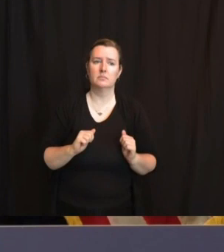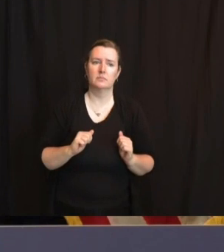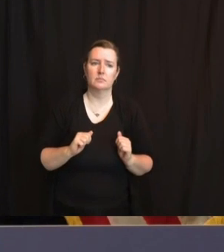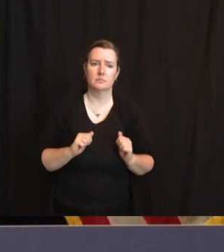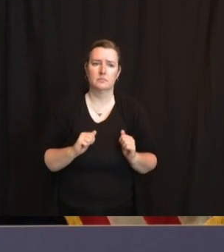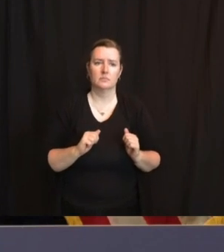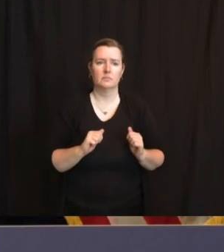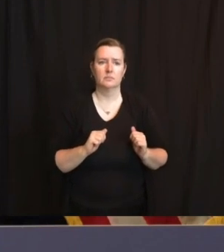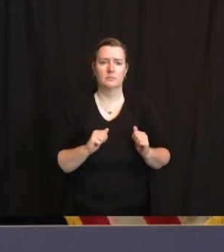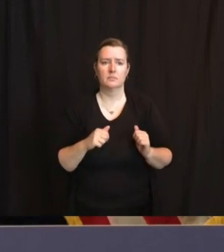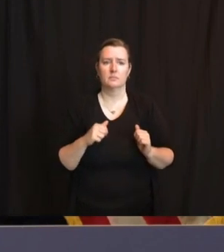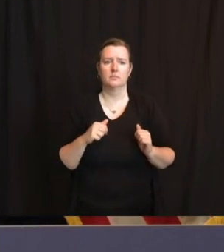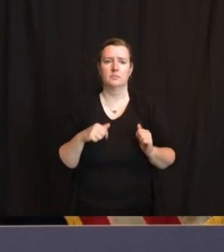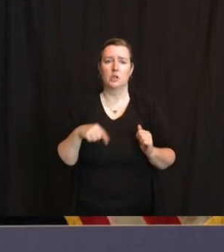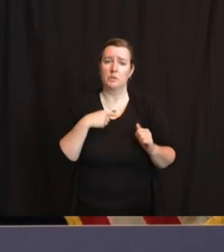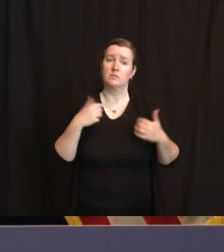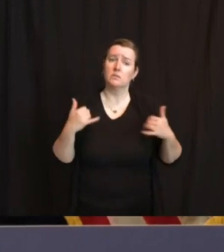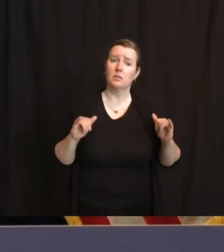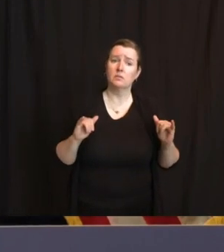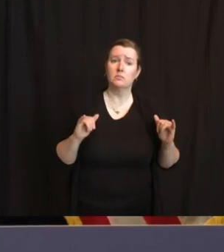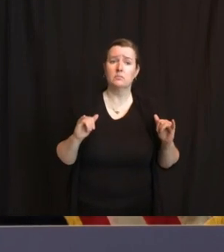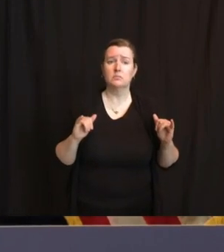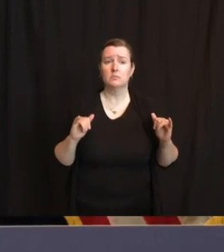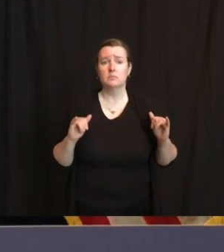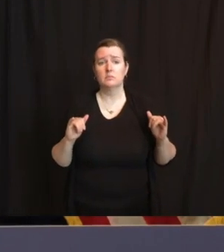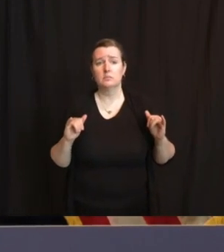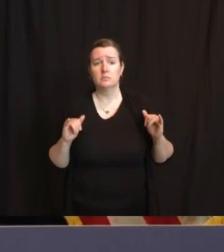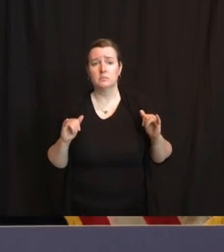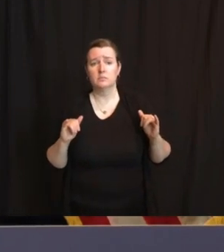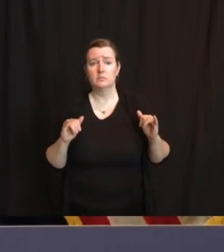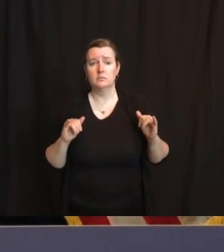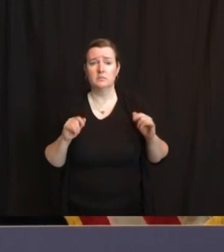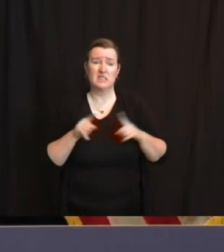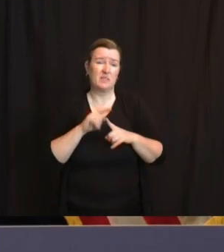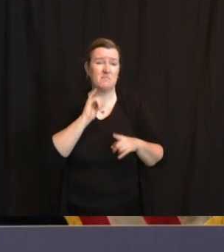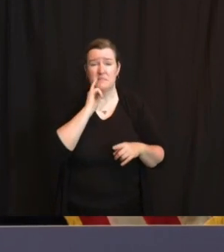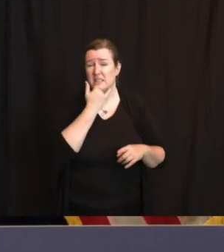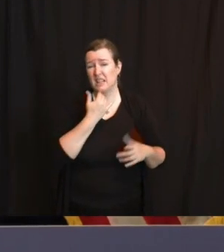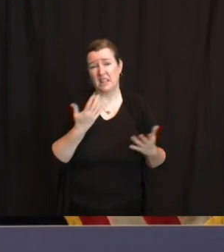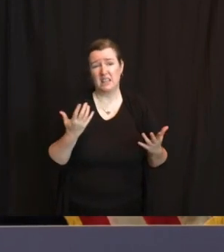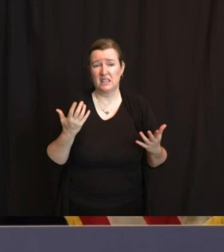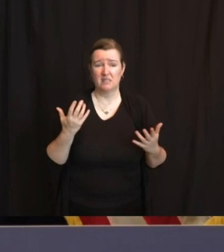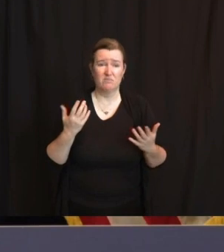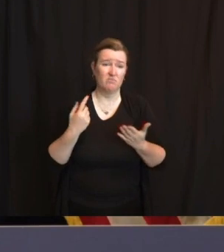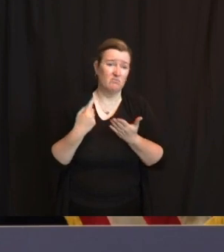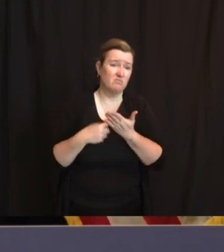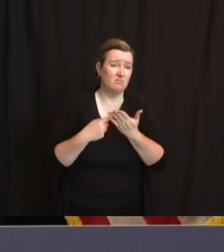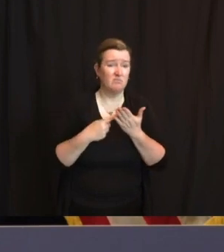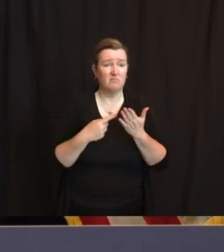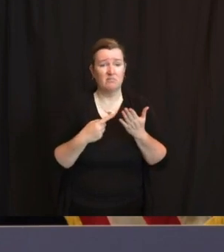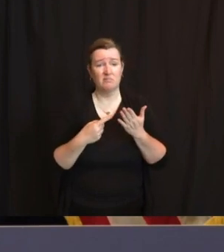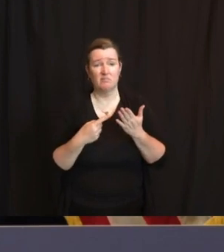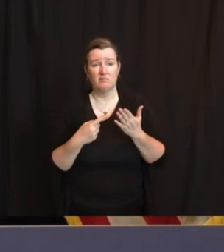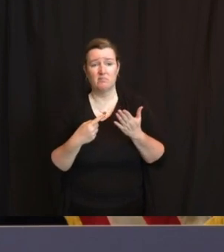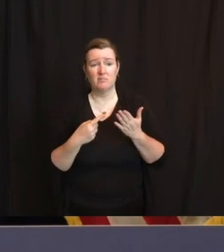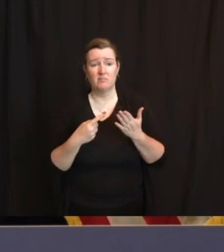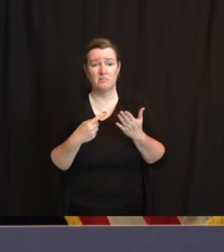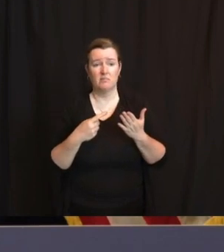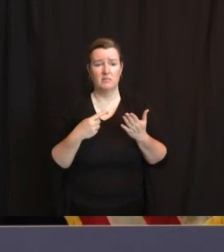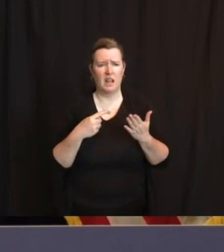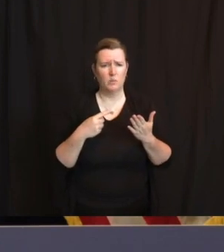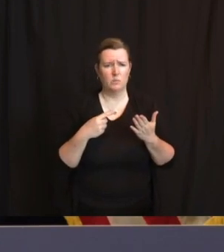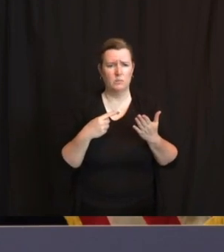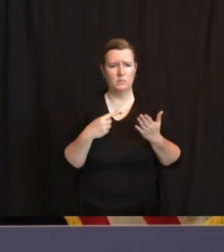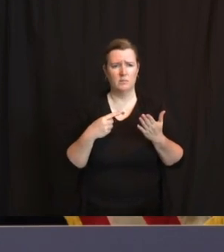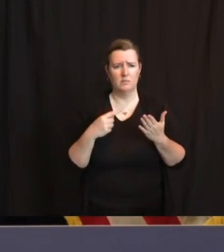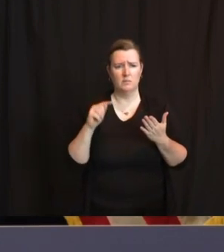outliers and give them probably a lot more heft and weight than they deserve. The point is that